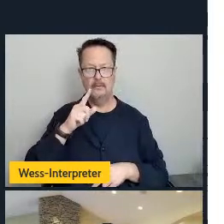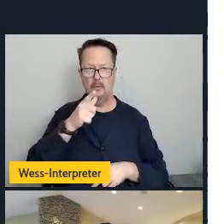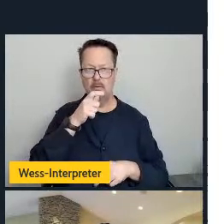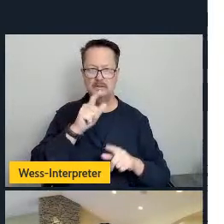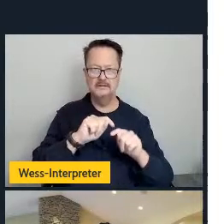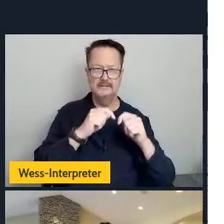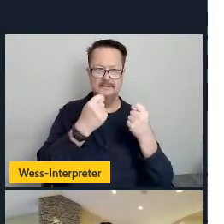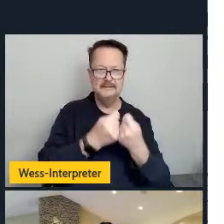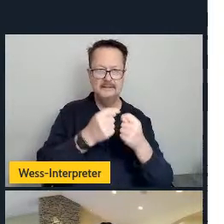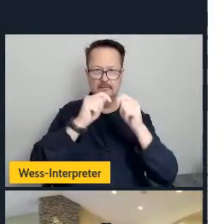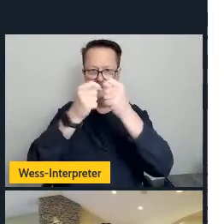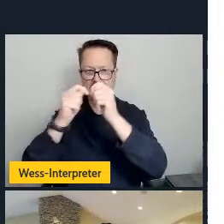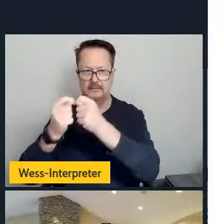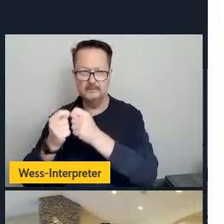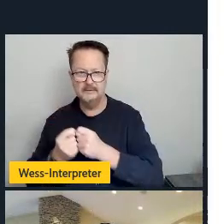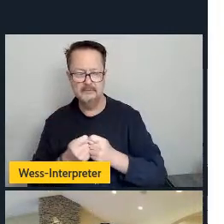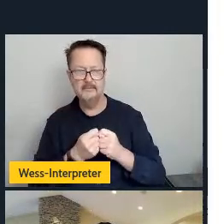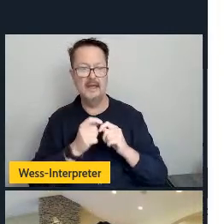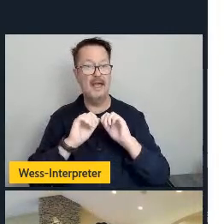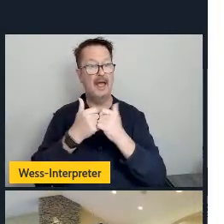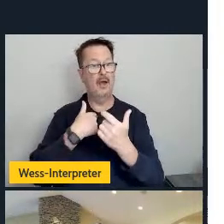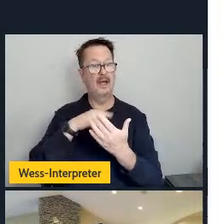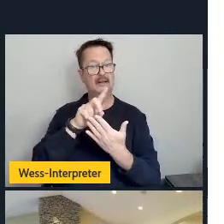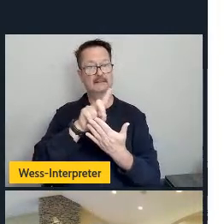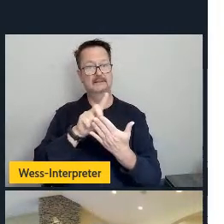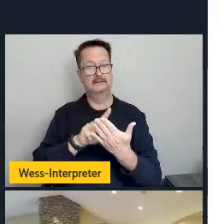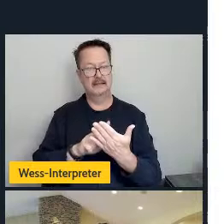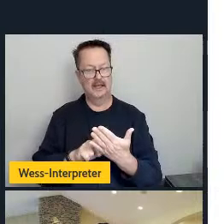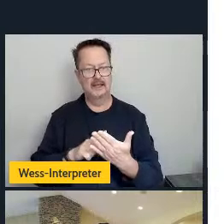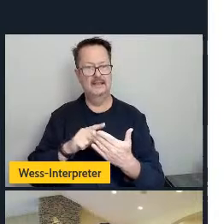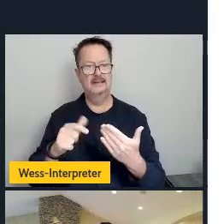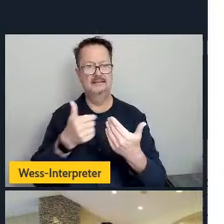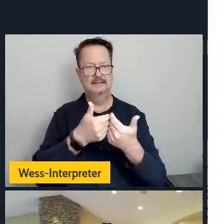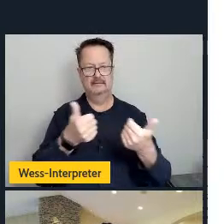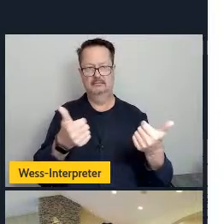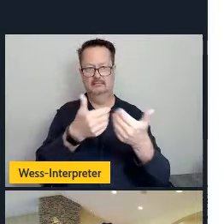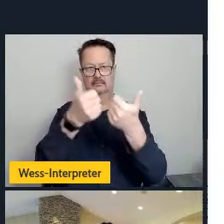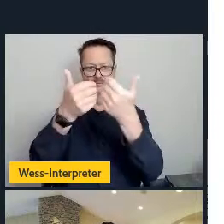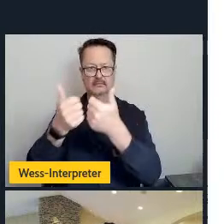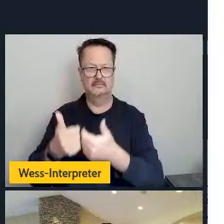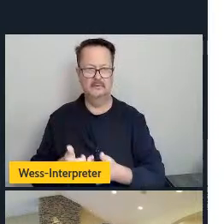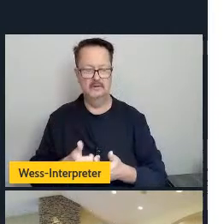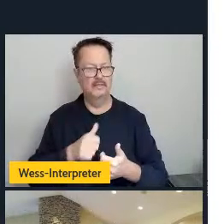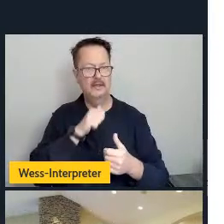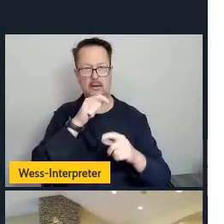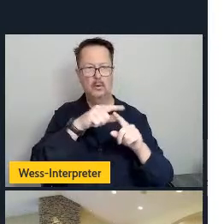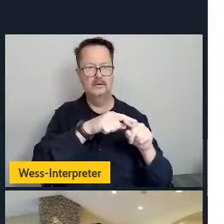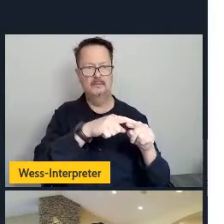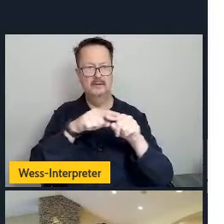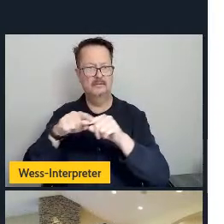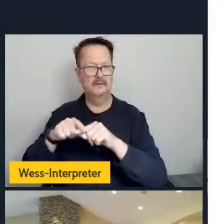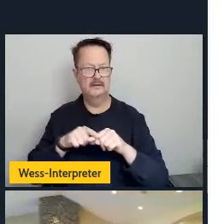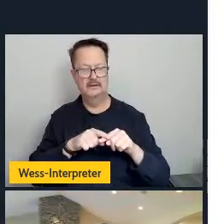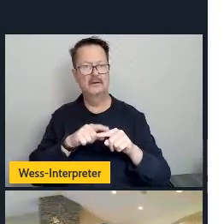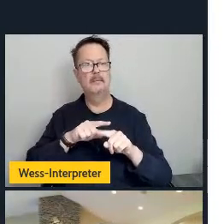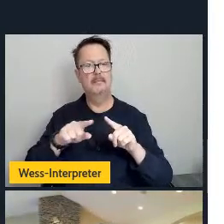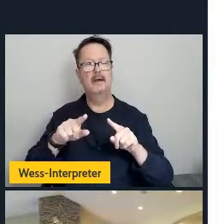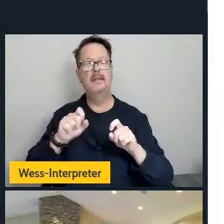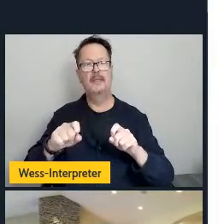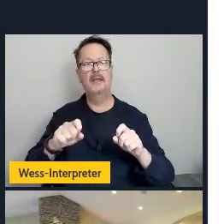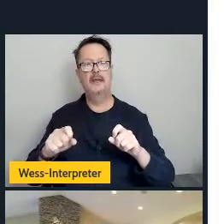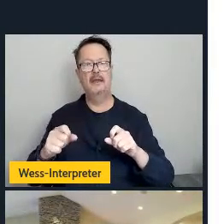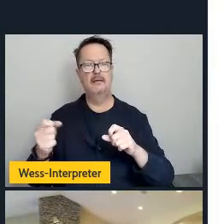Why? Because the way I design them is in a decoupled manner. So they don't depend on each other internals, but communicate